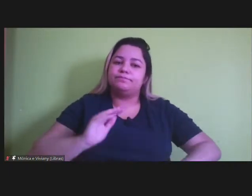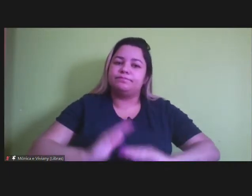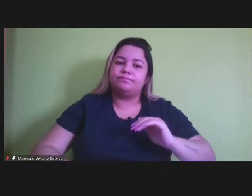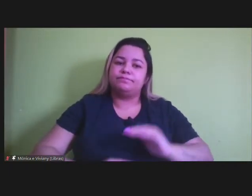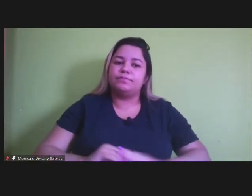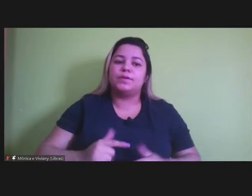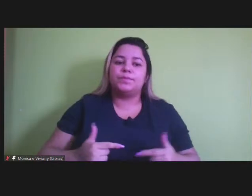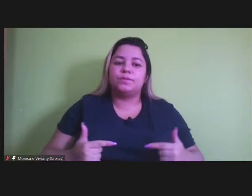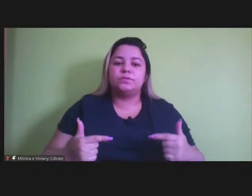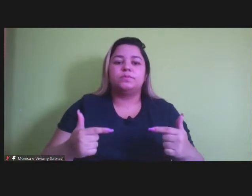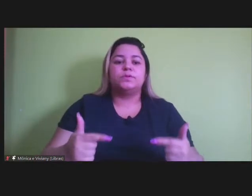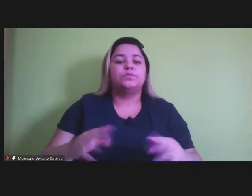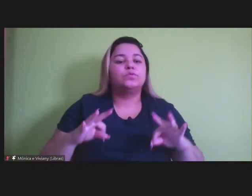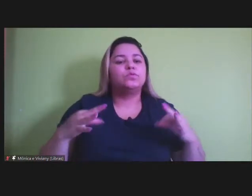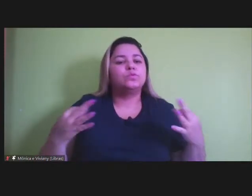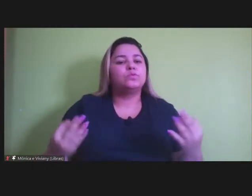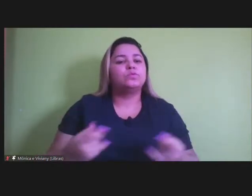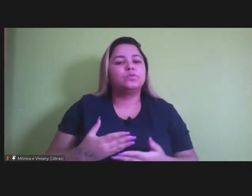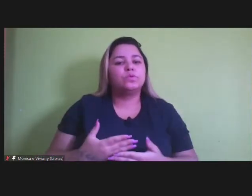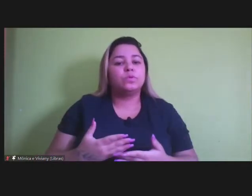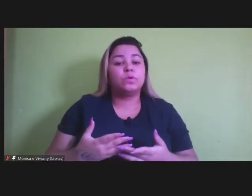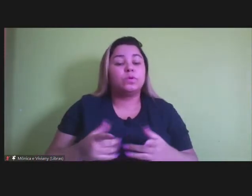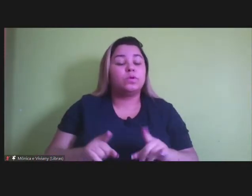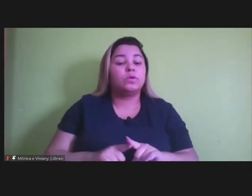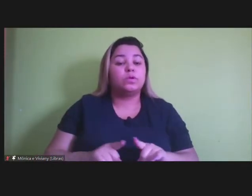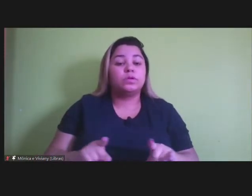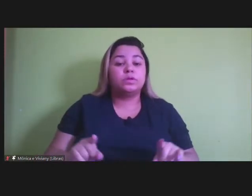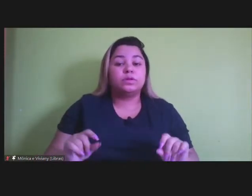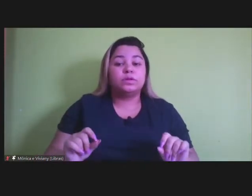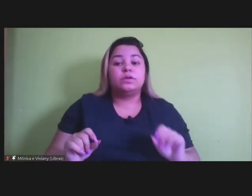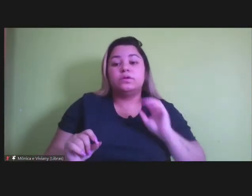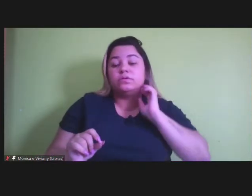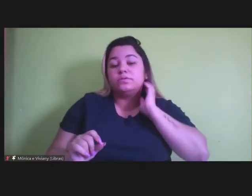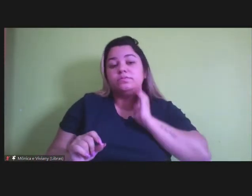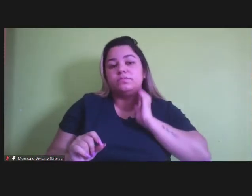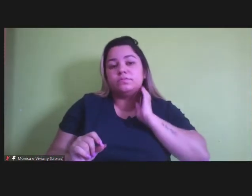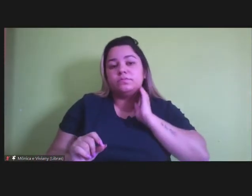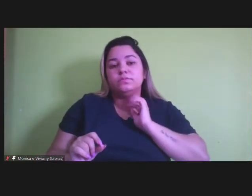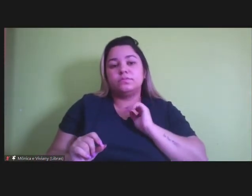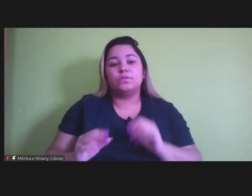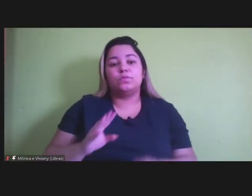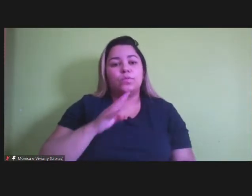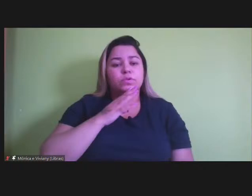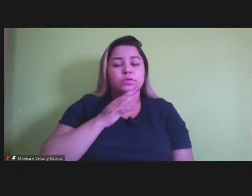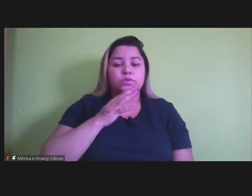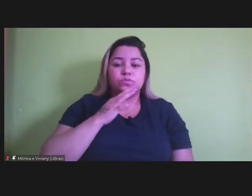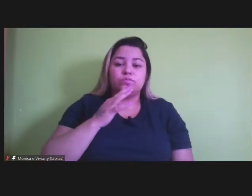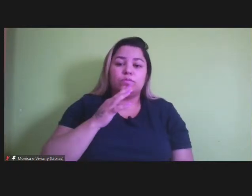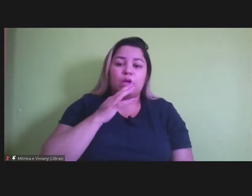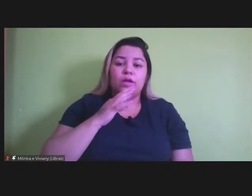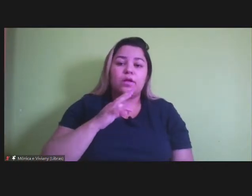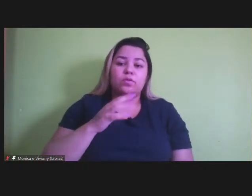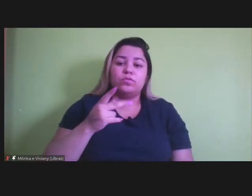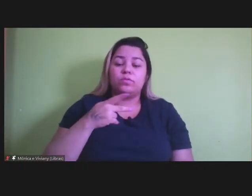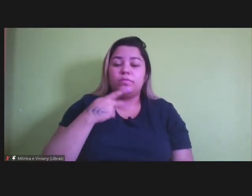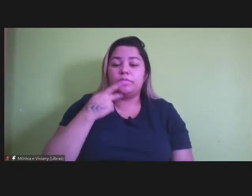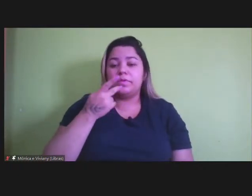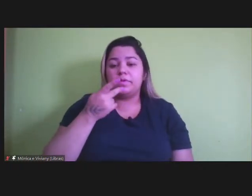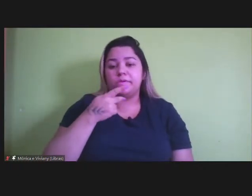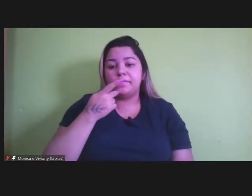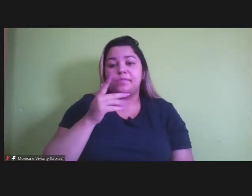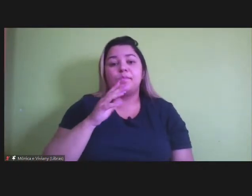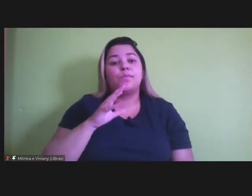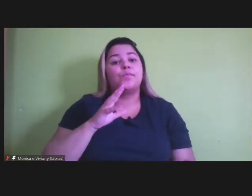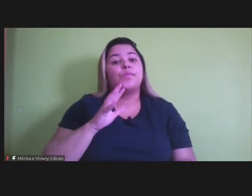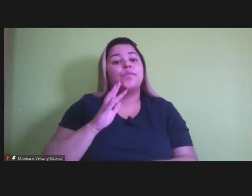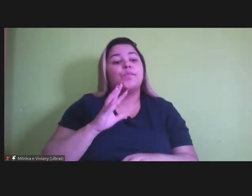professional categories, I think that this is a challenge for us all to recognizing that when you